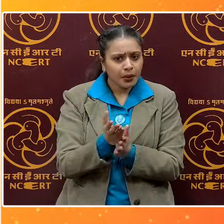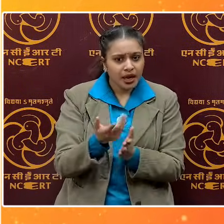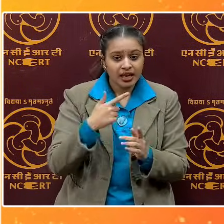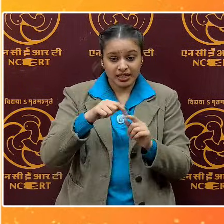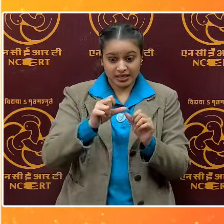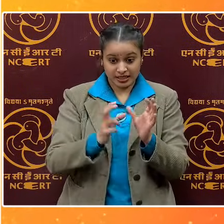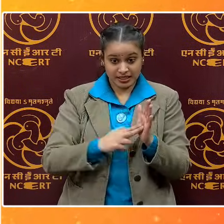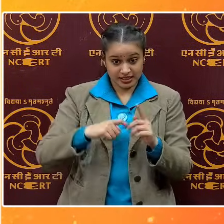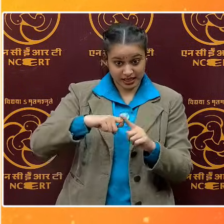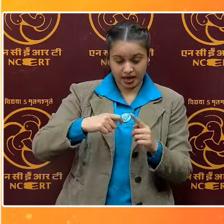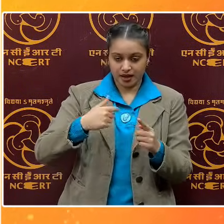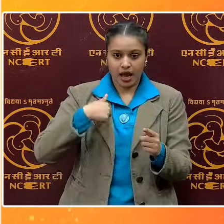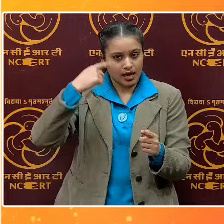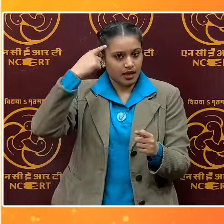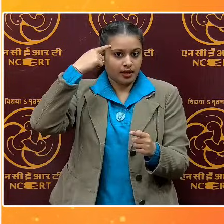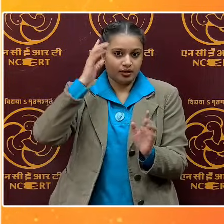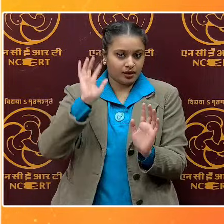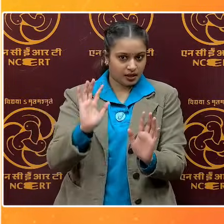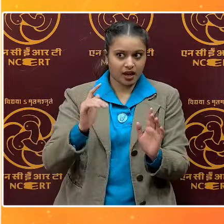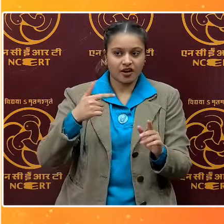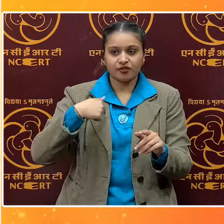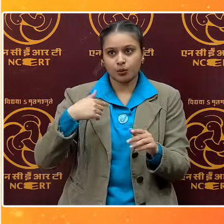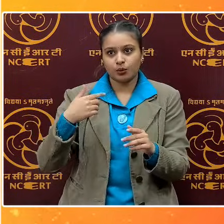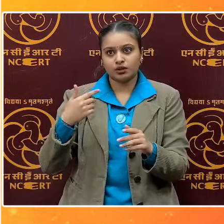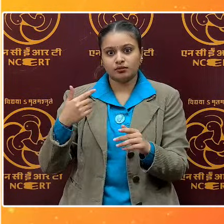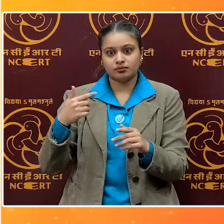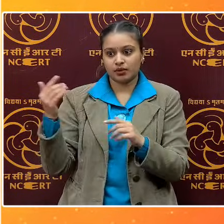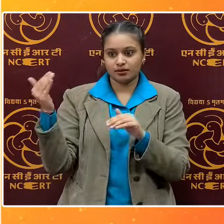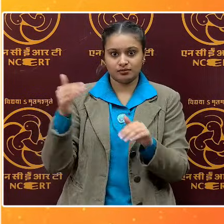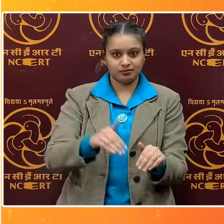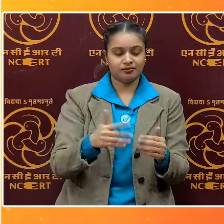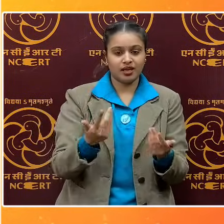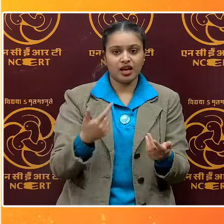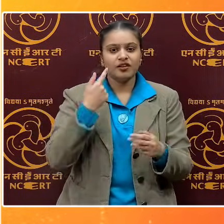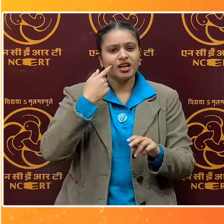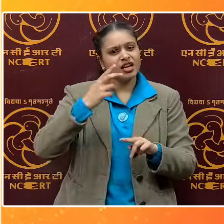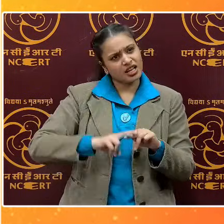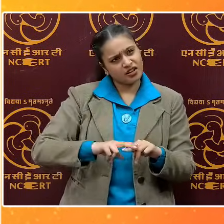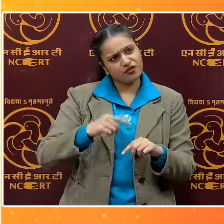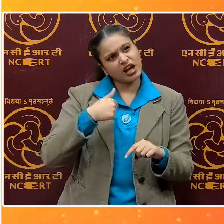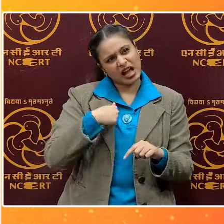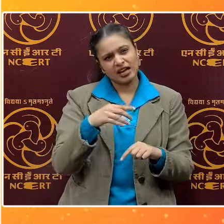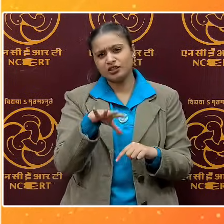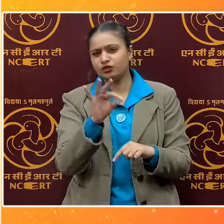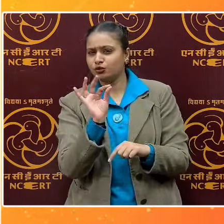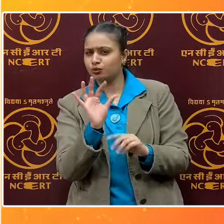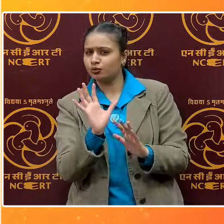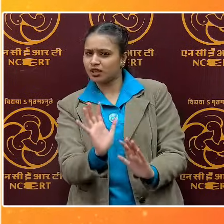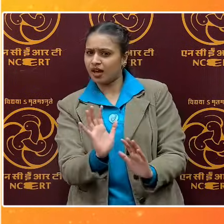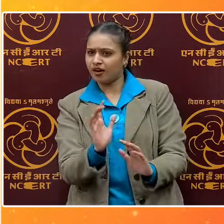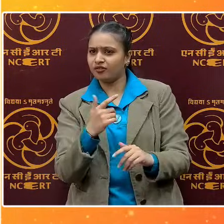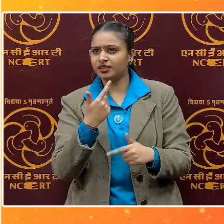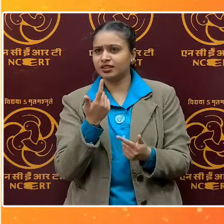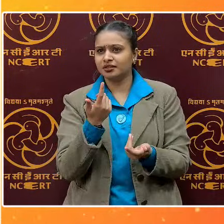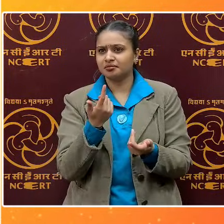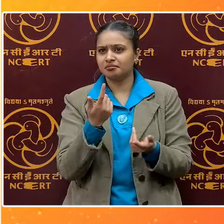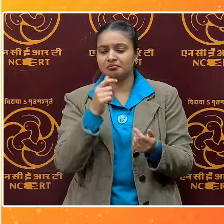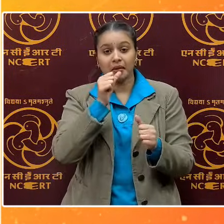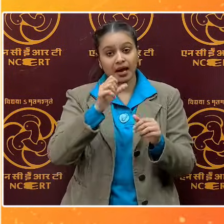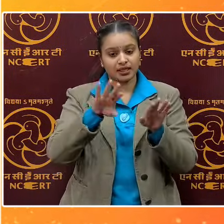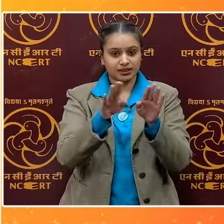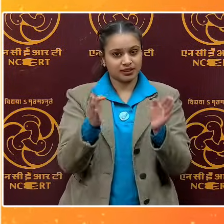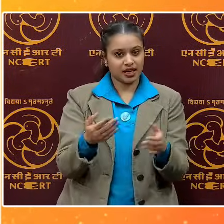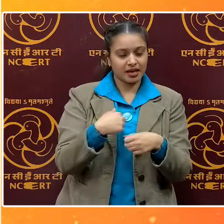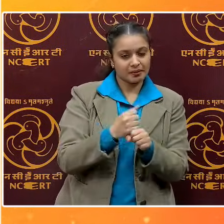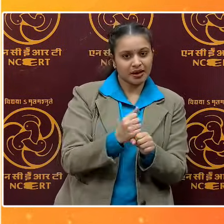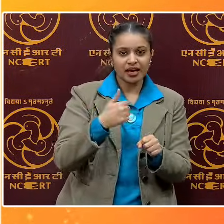tank means. I was thinking on my way coming over here, I was thinking, if I get a chance to keep a water tank,